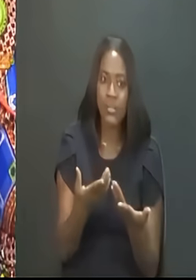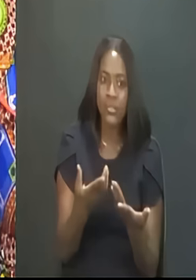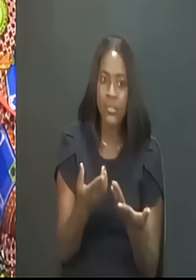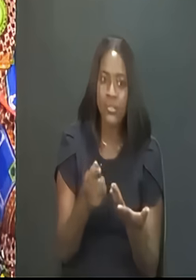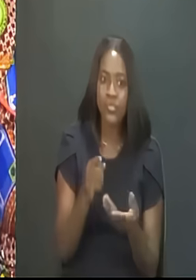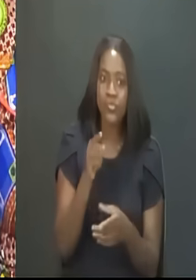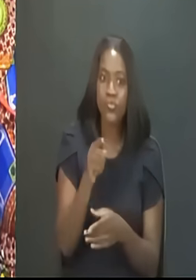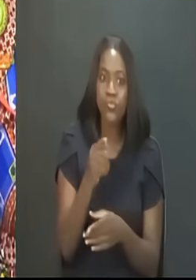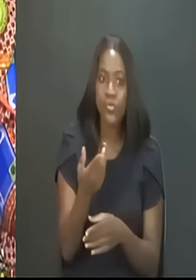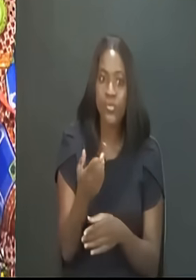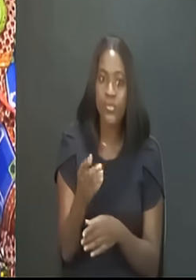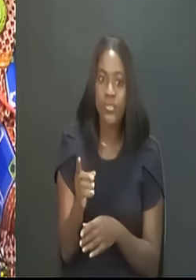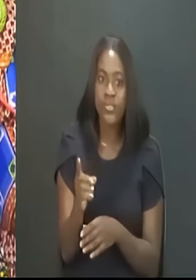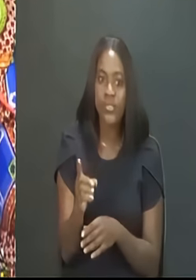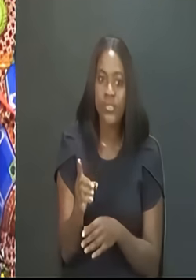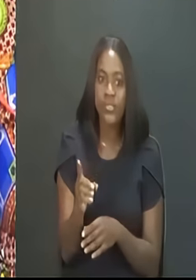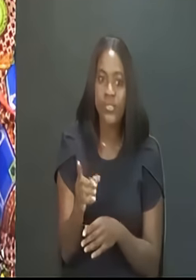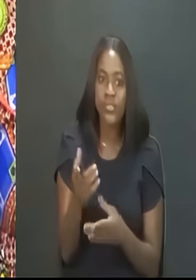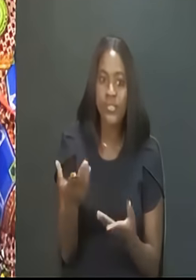your boss's